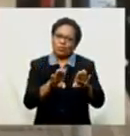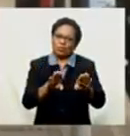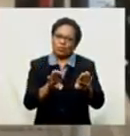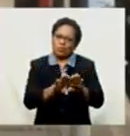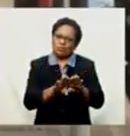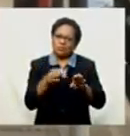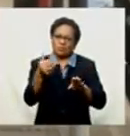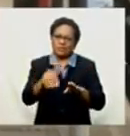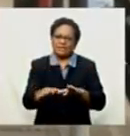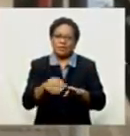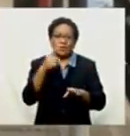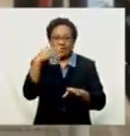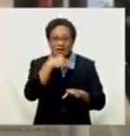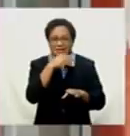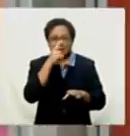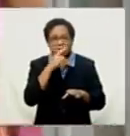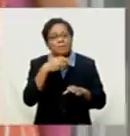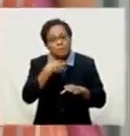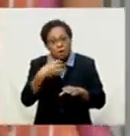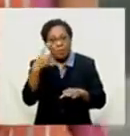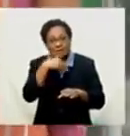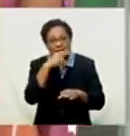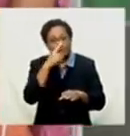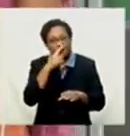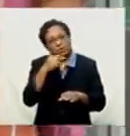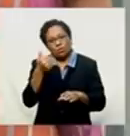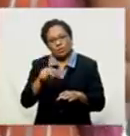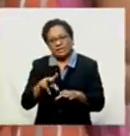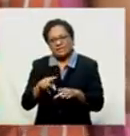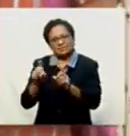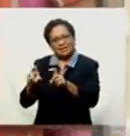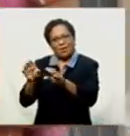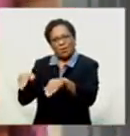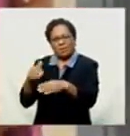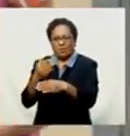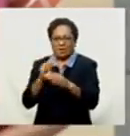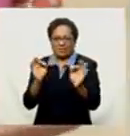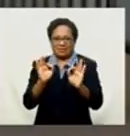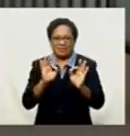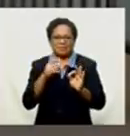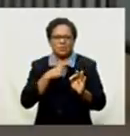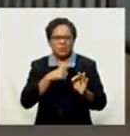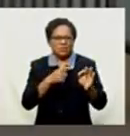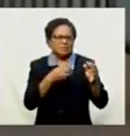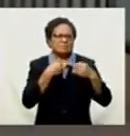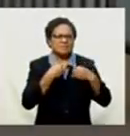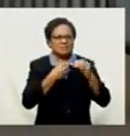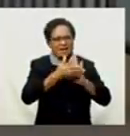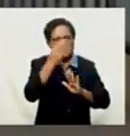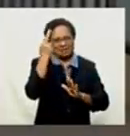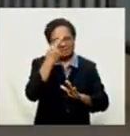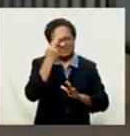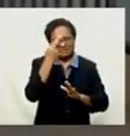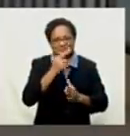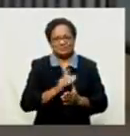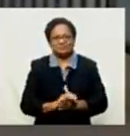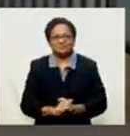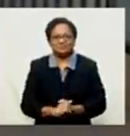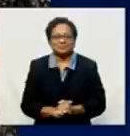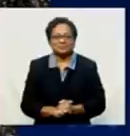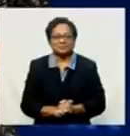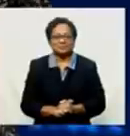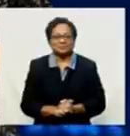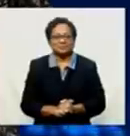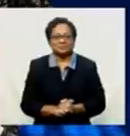100 individuals without work after they were deemed high risk by the Ministry of Health. Eleanor Torangaivu, FBC